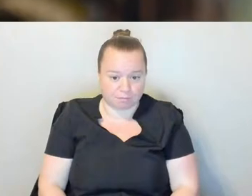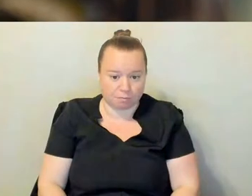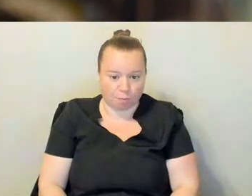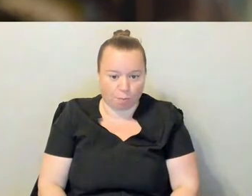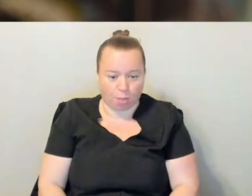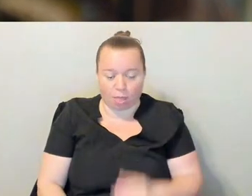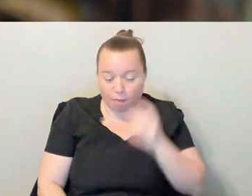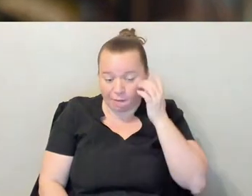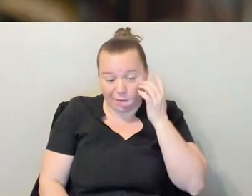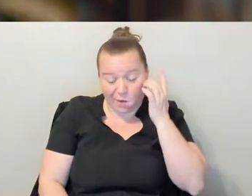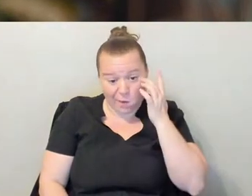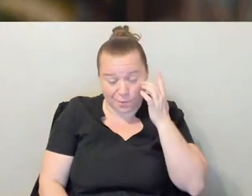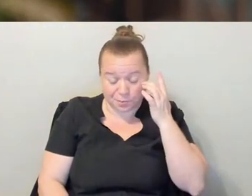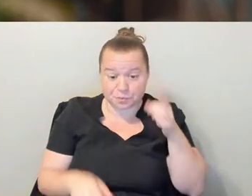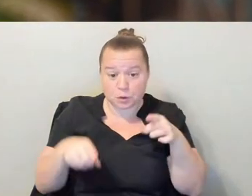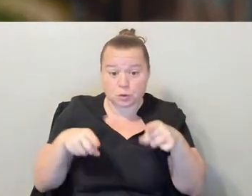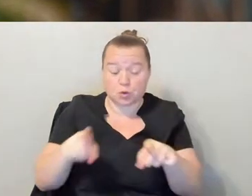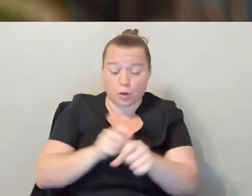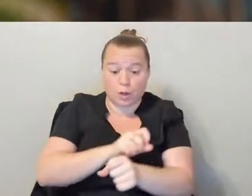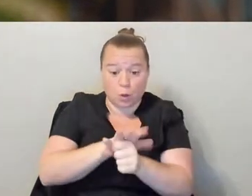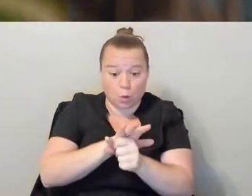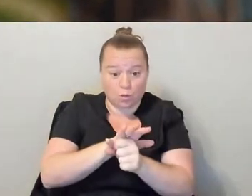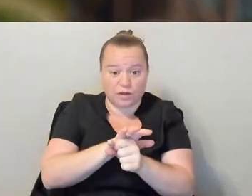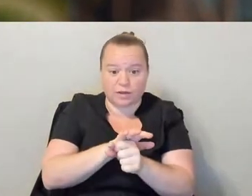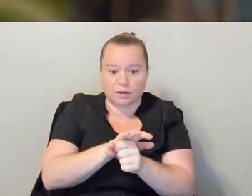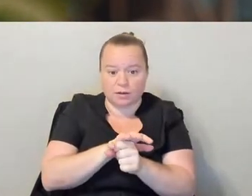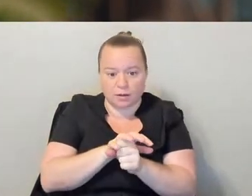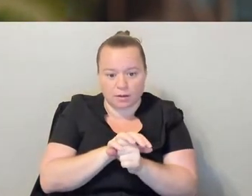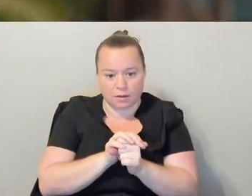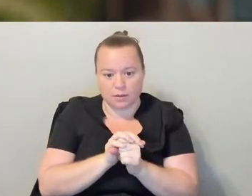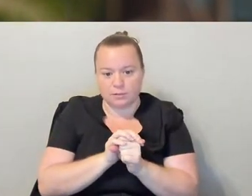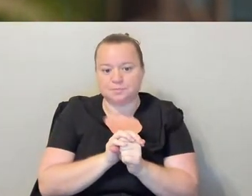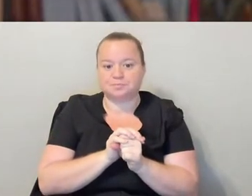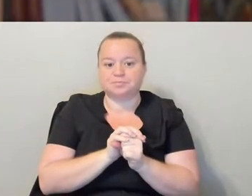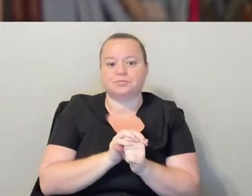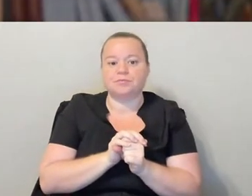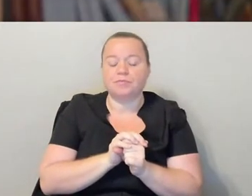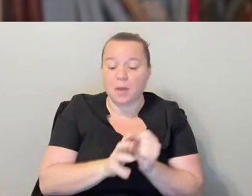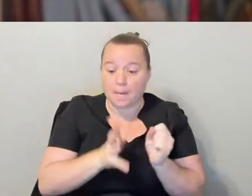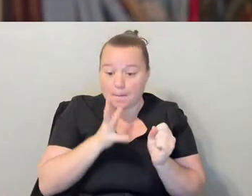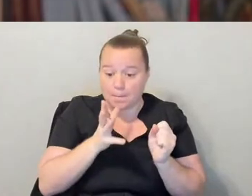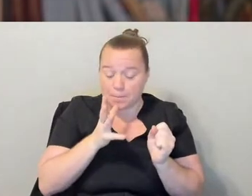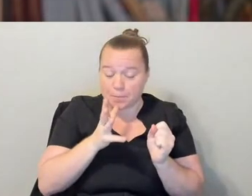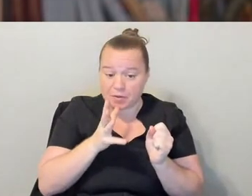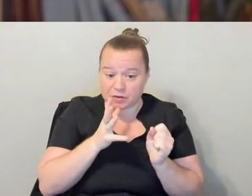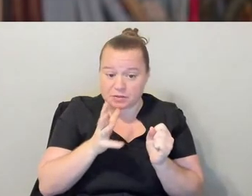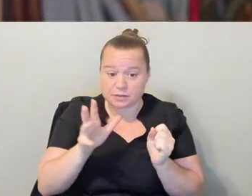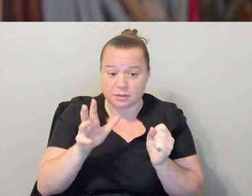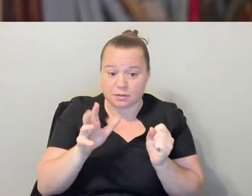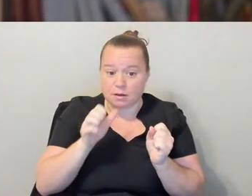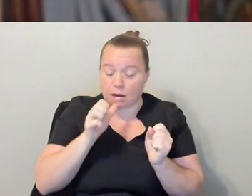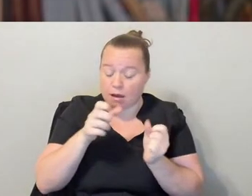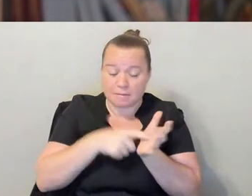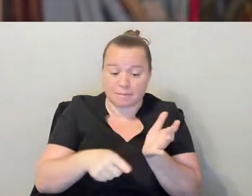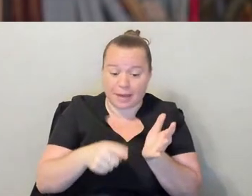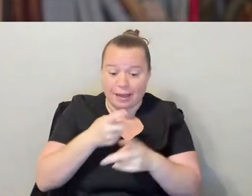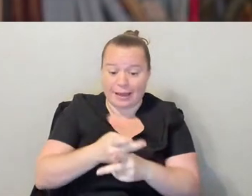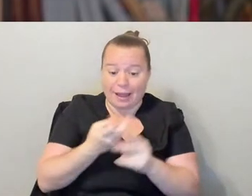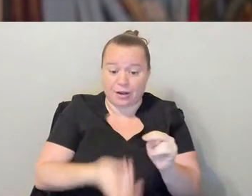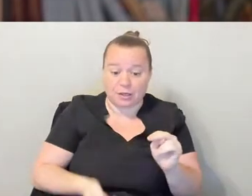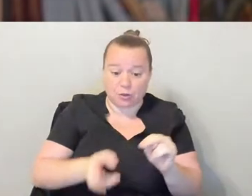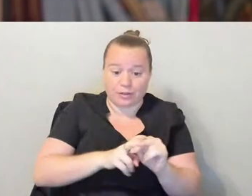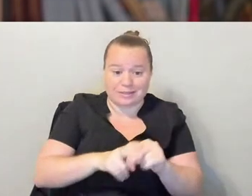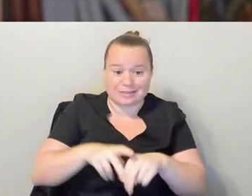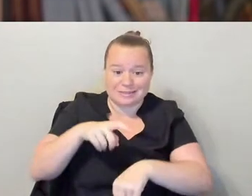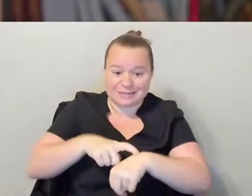During the pandemic, unpaid care increased, especially for lone mothers. While time spent on care duties increased for